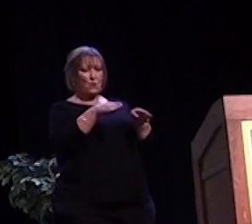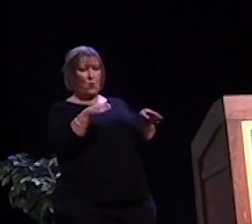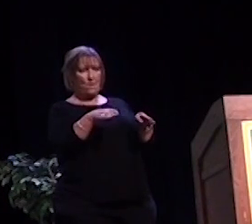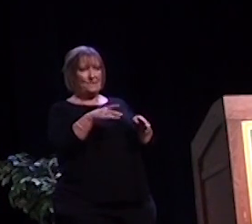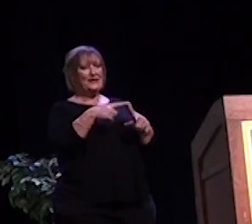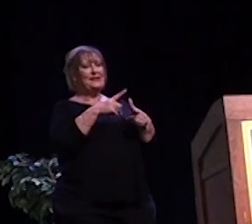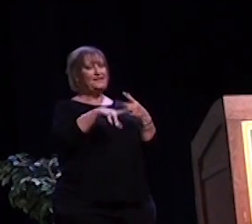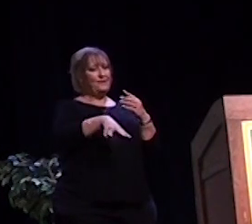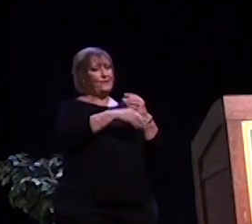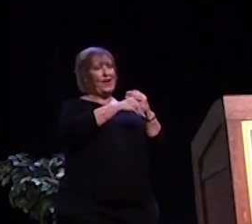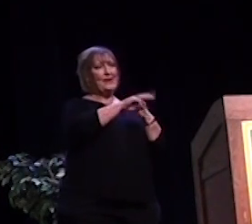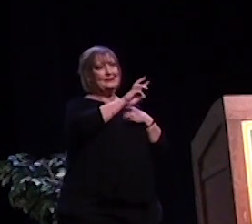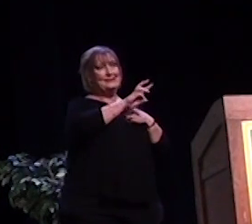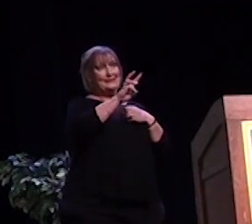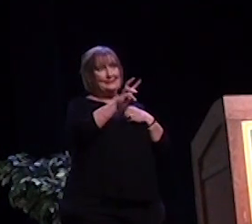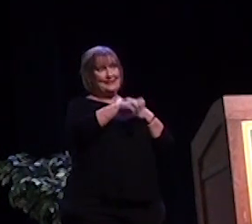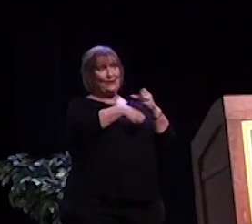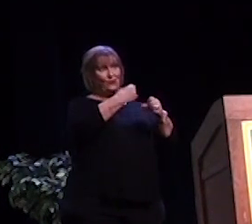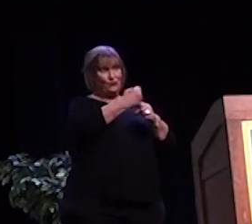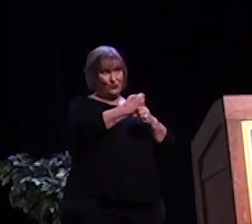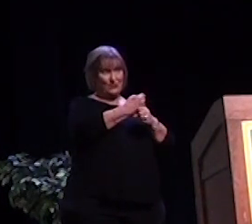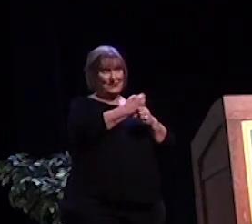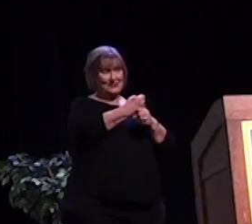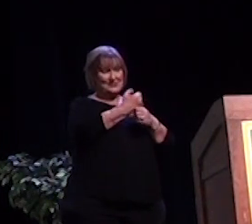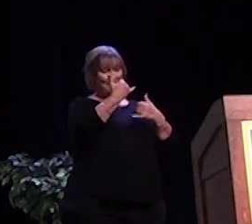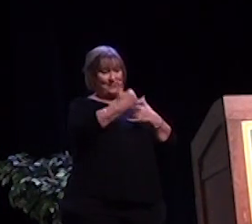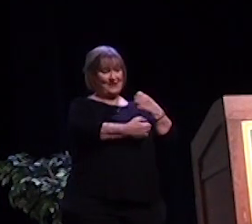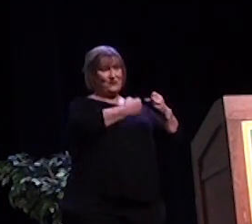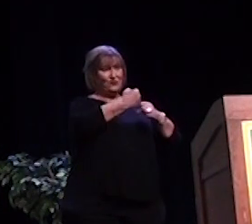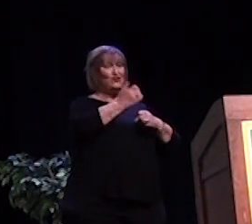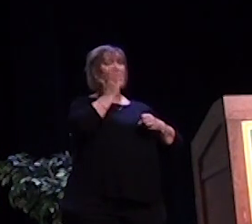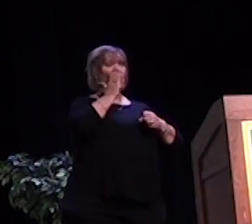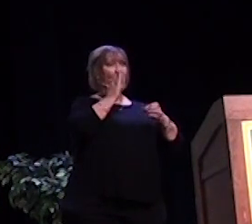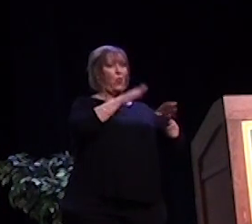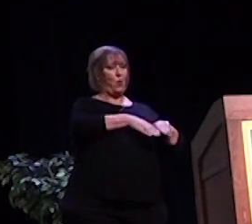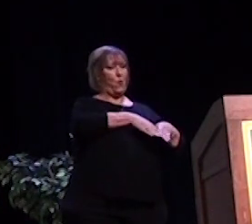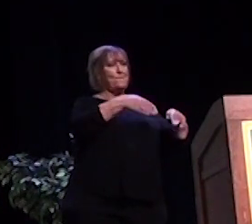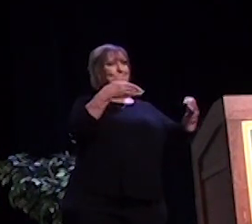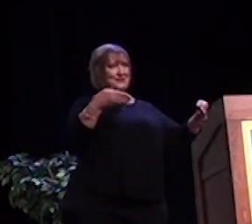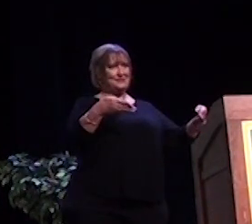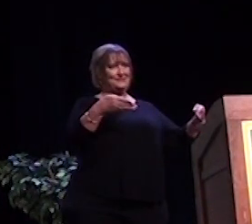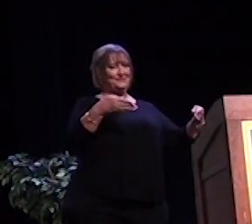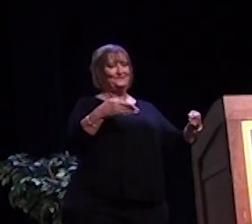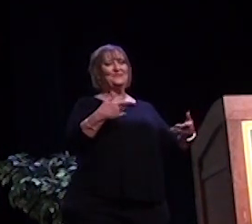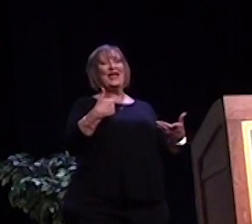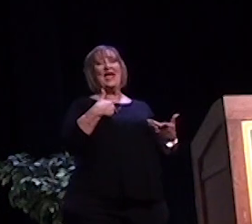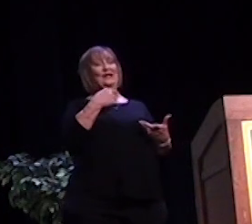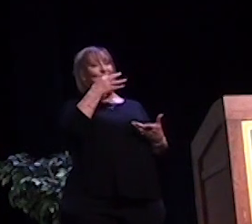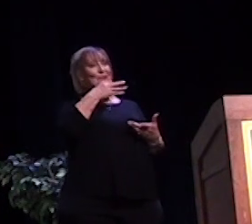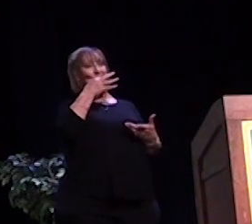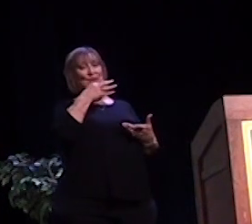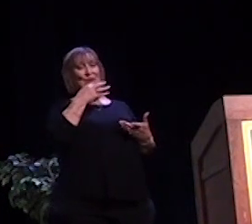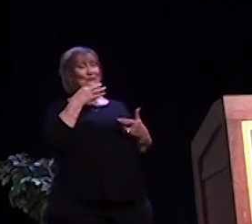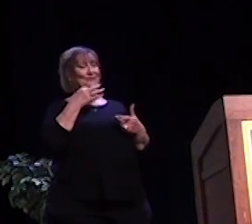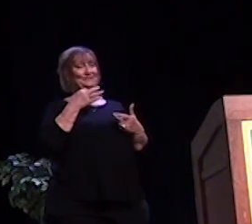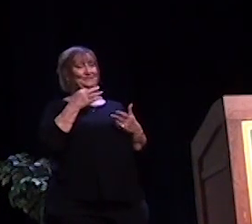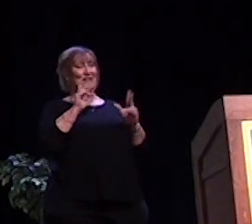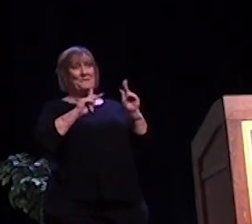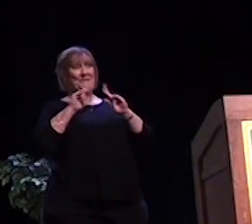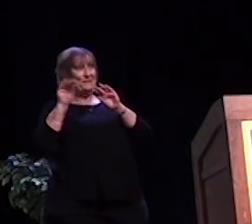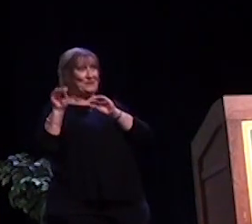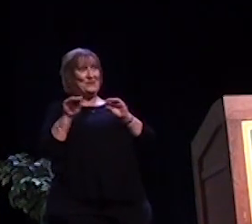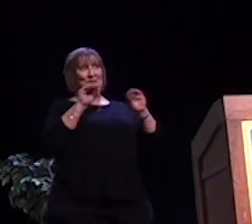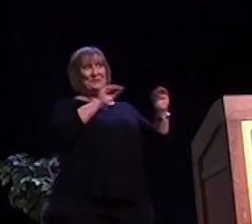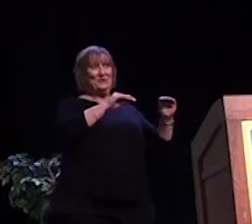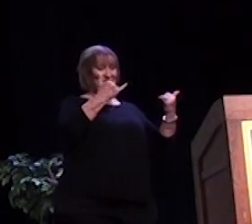66 units in 2024 that will open. We're getting ready to move in our first